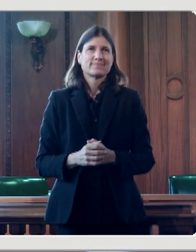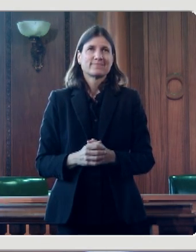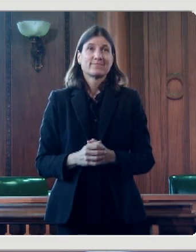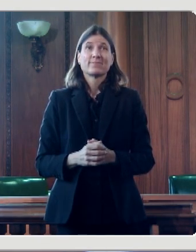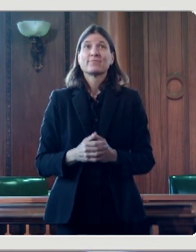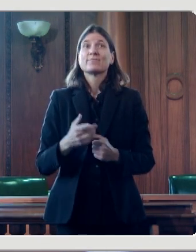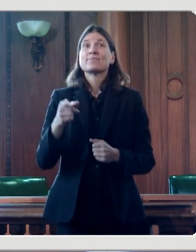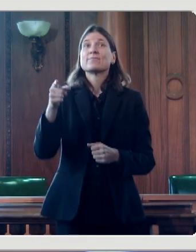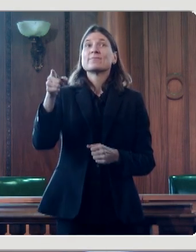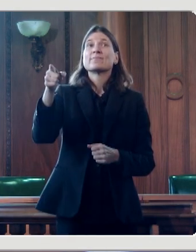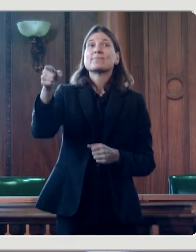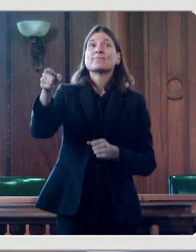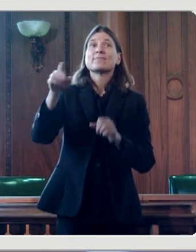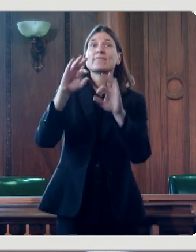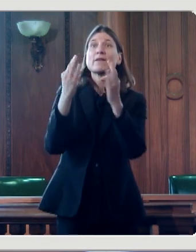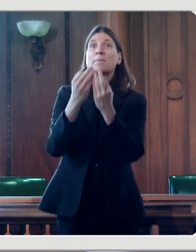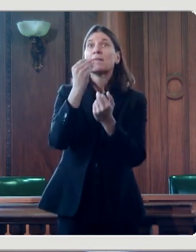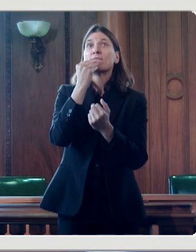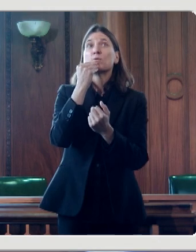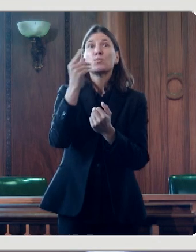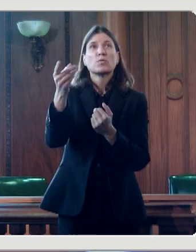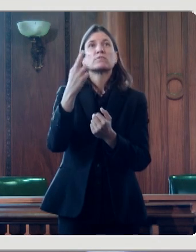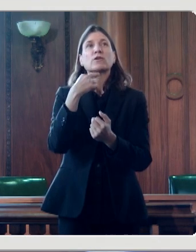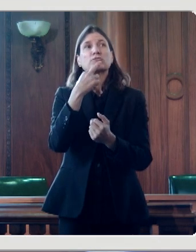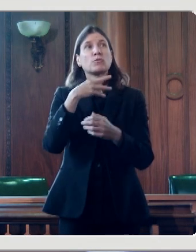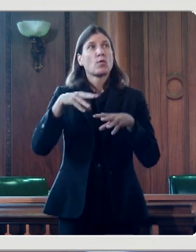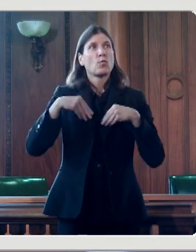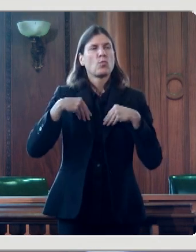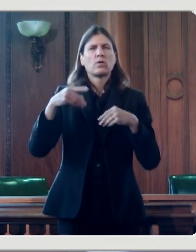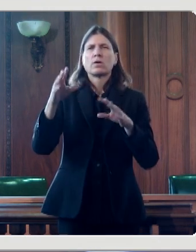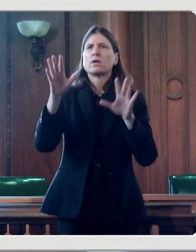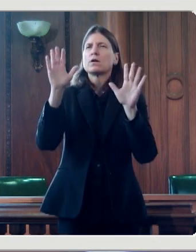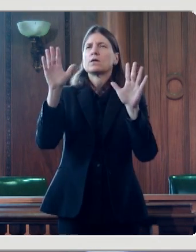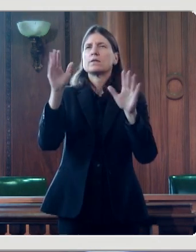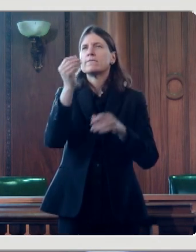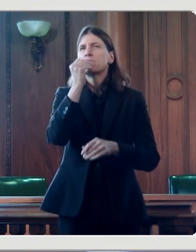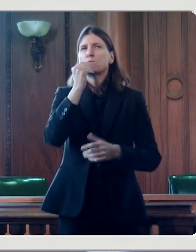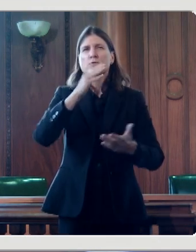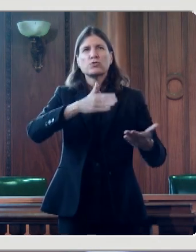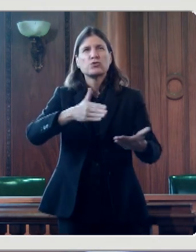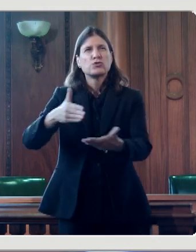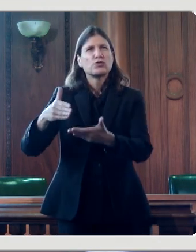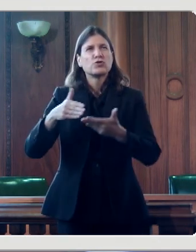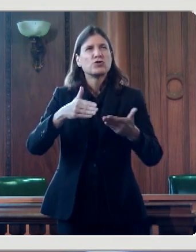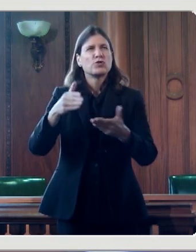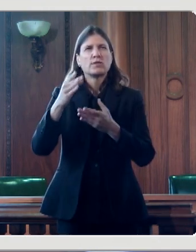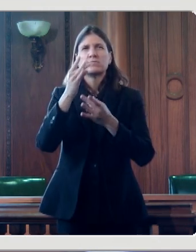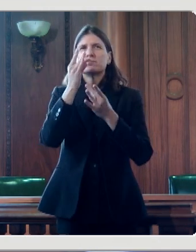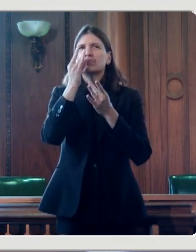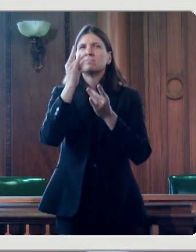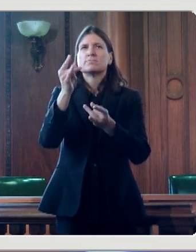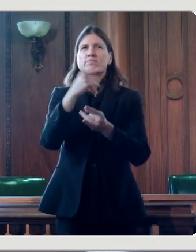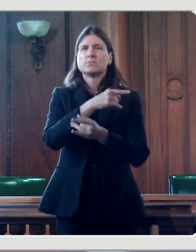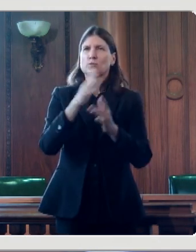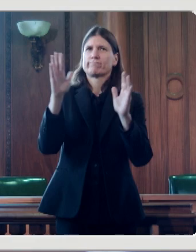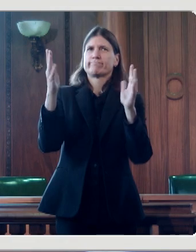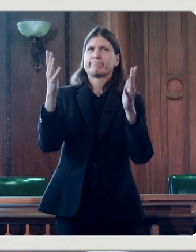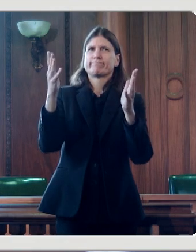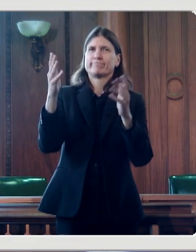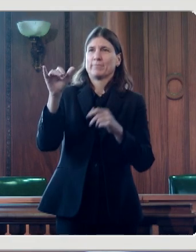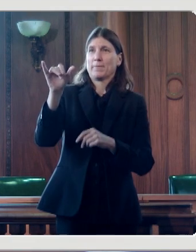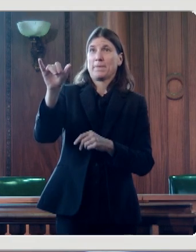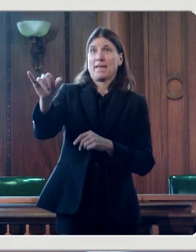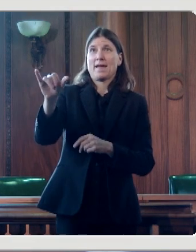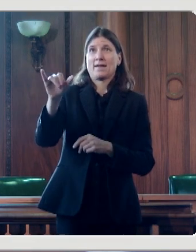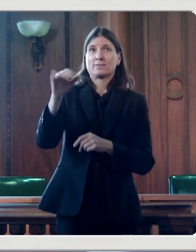you are in the country. So to Leo and Anna Daniele, Auguri and tante grazie. Thank you for your continued